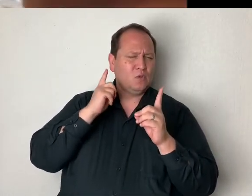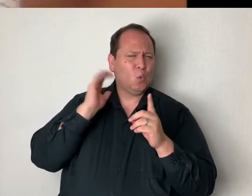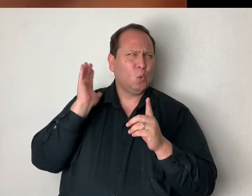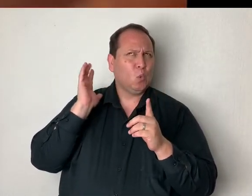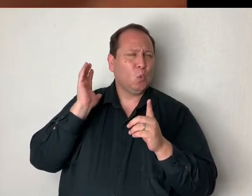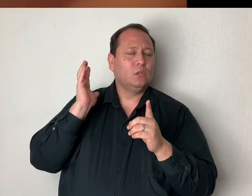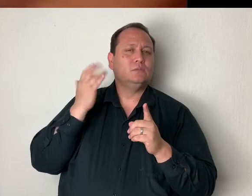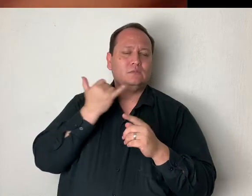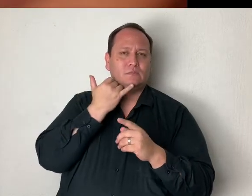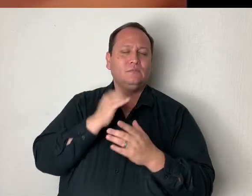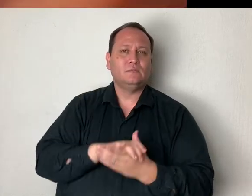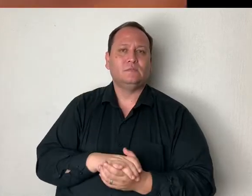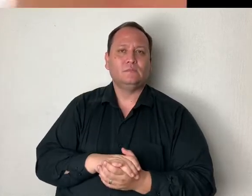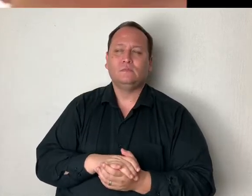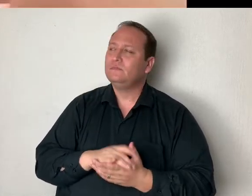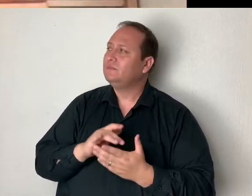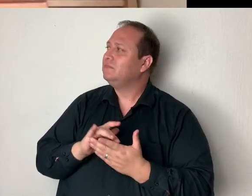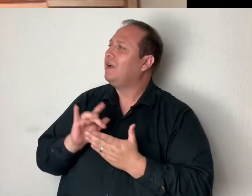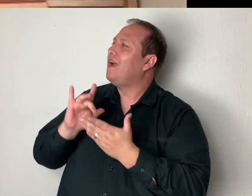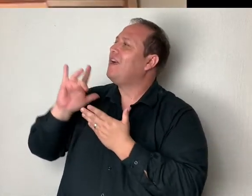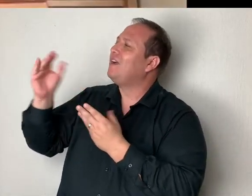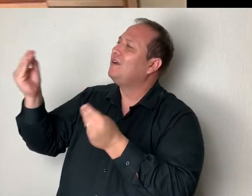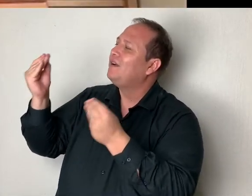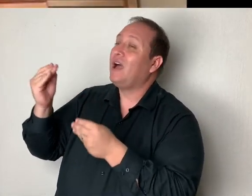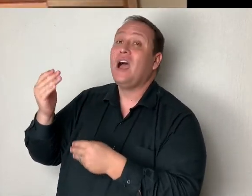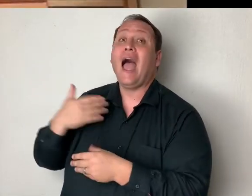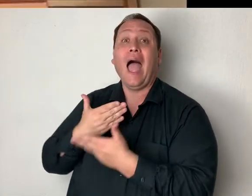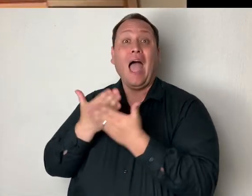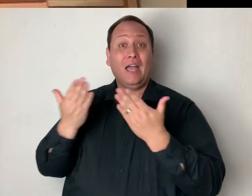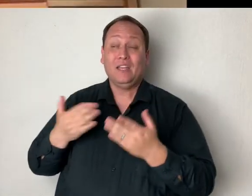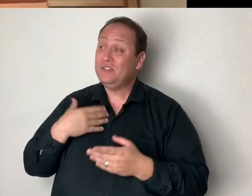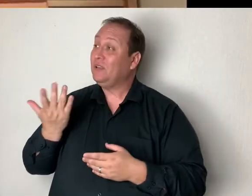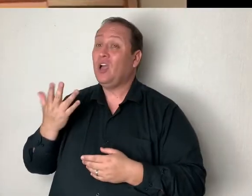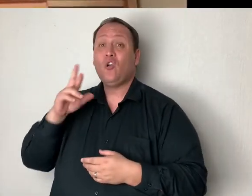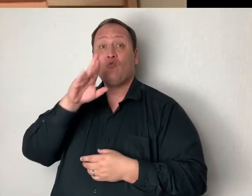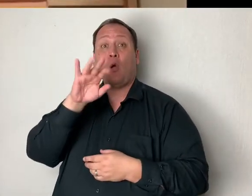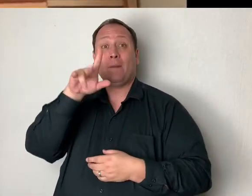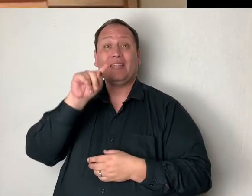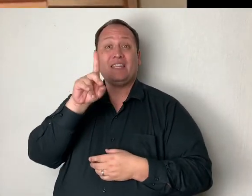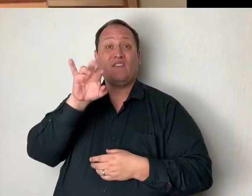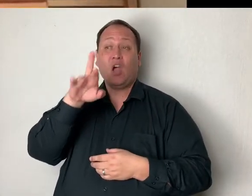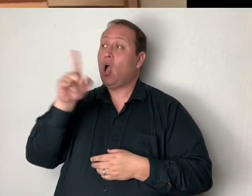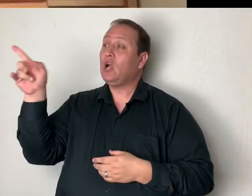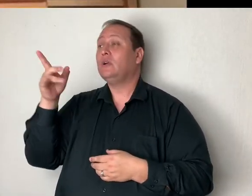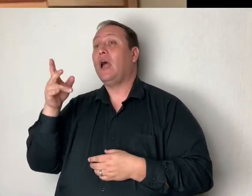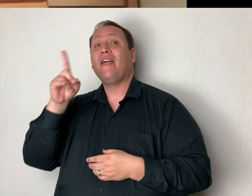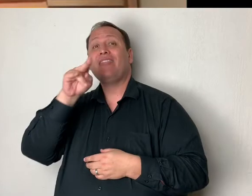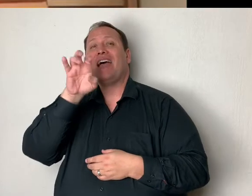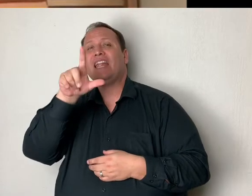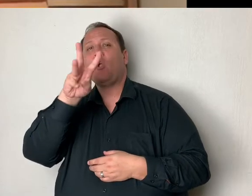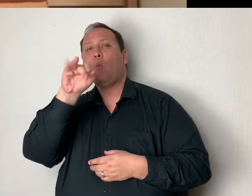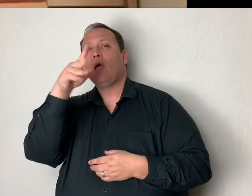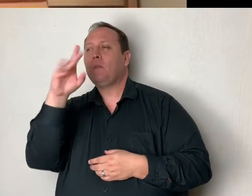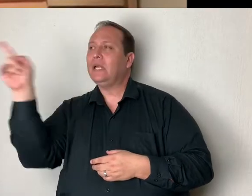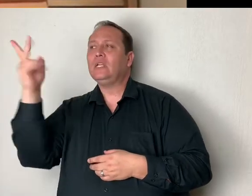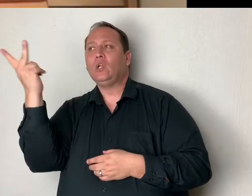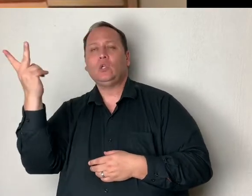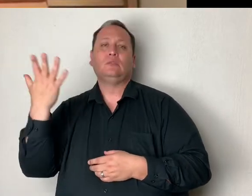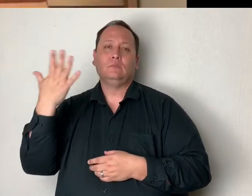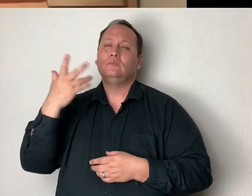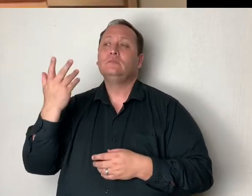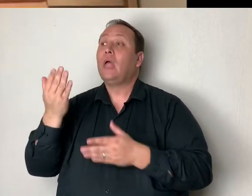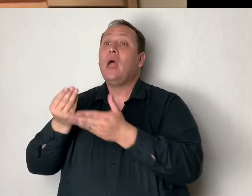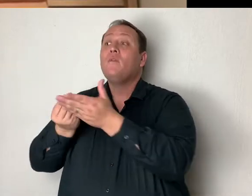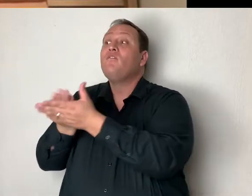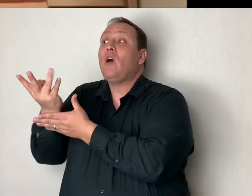Thank you very much. I'm going to go out now to Robert Vivar and Dan Wattman, who are on site at Friendship Park on the Mexican side of the